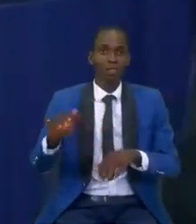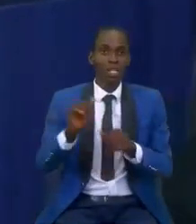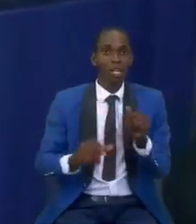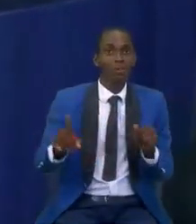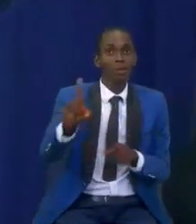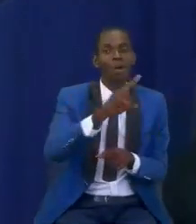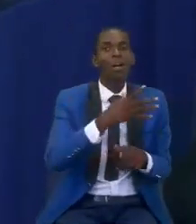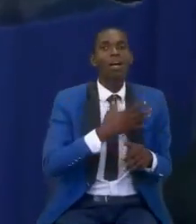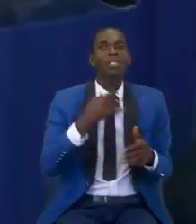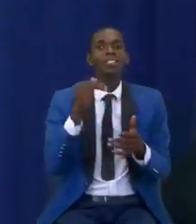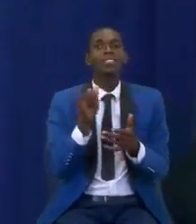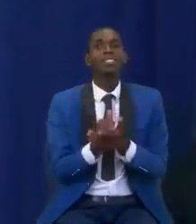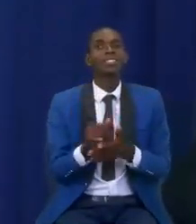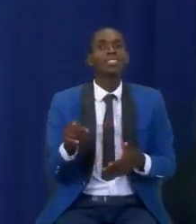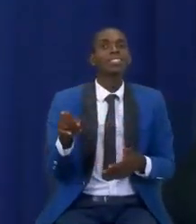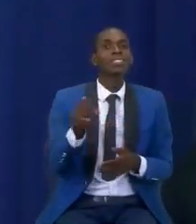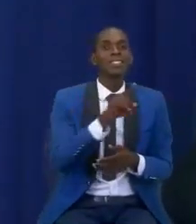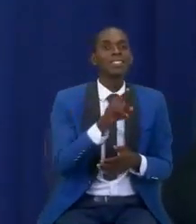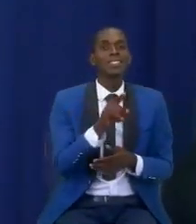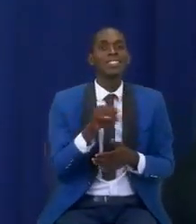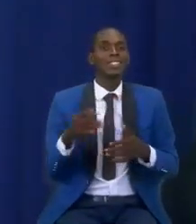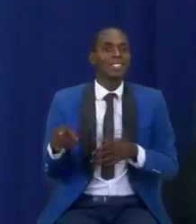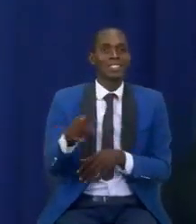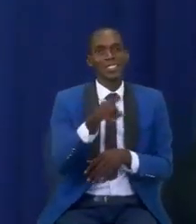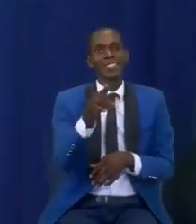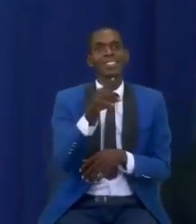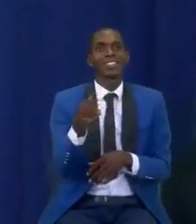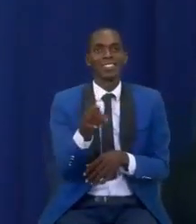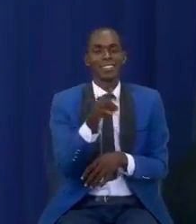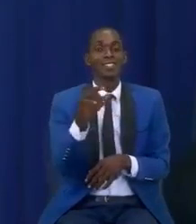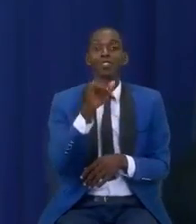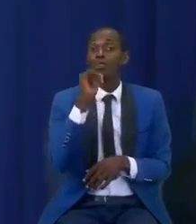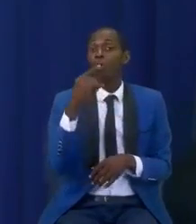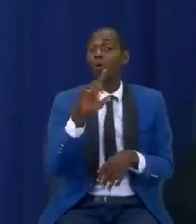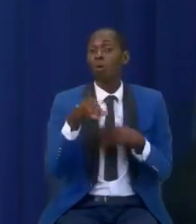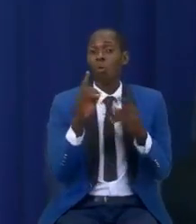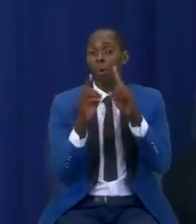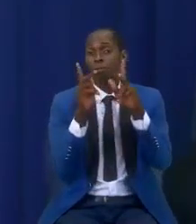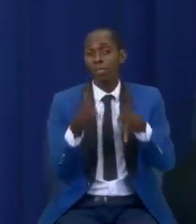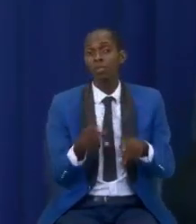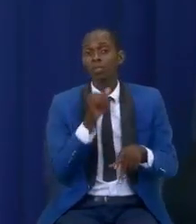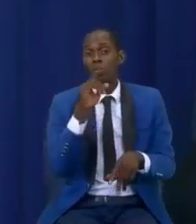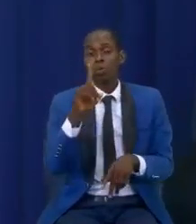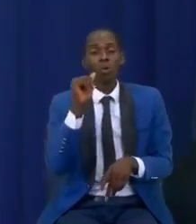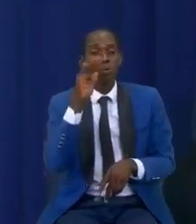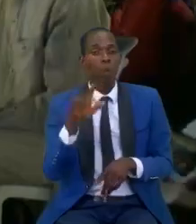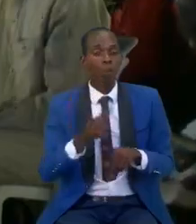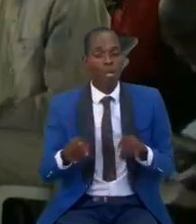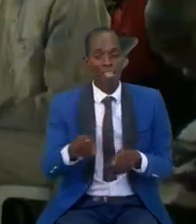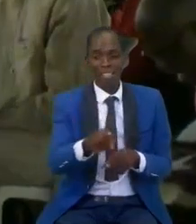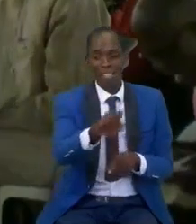they, not only one man, not only one woman, they shall lay their hands on the sick and